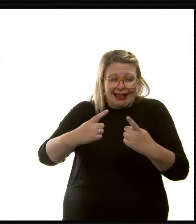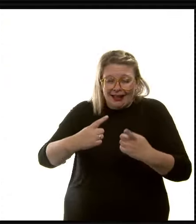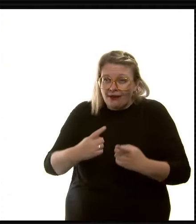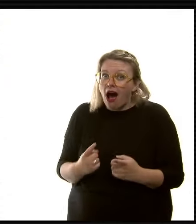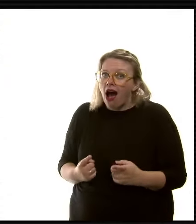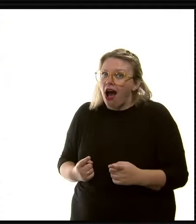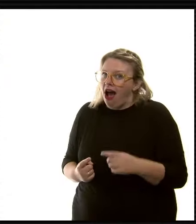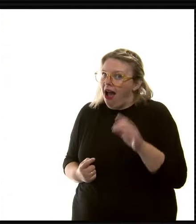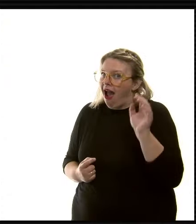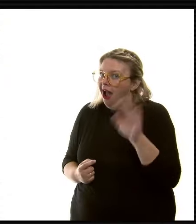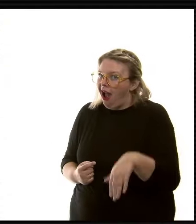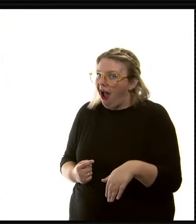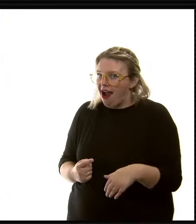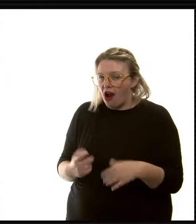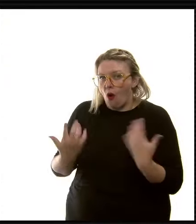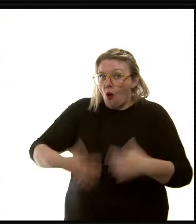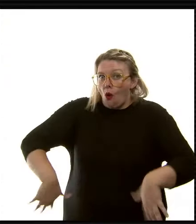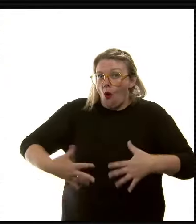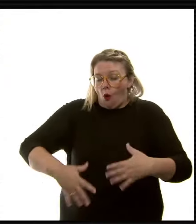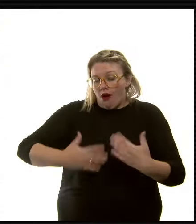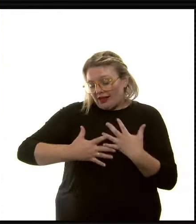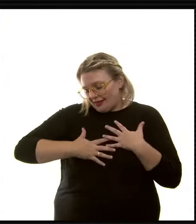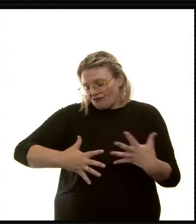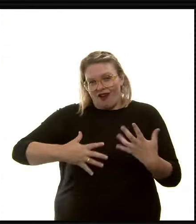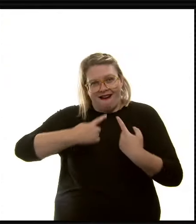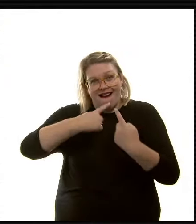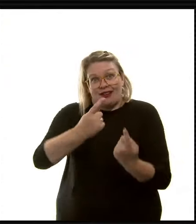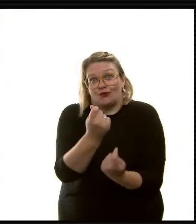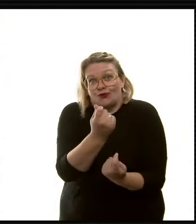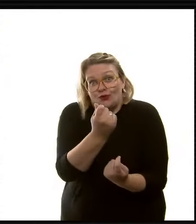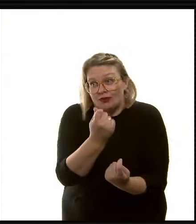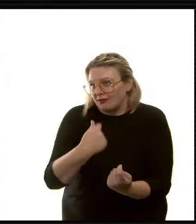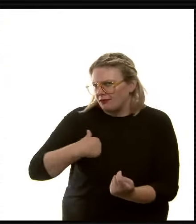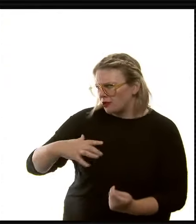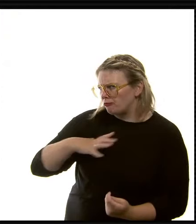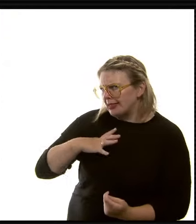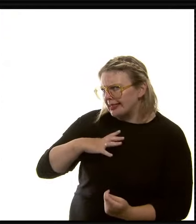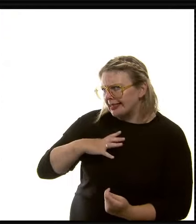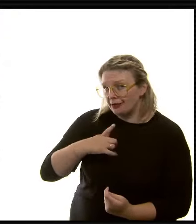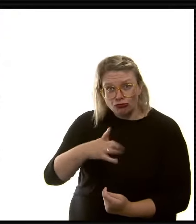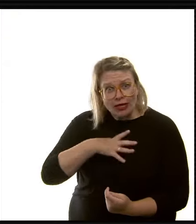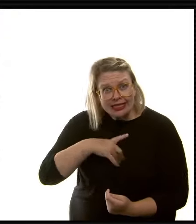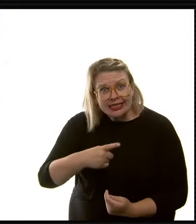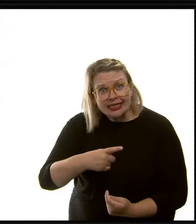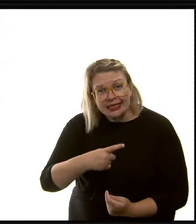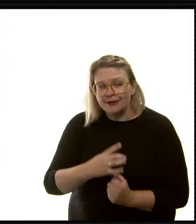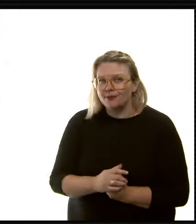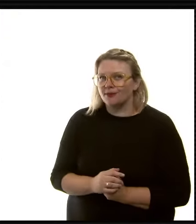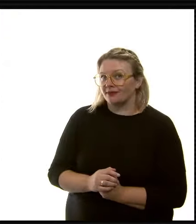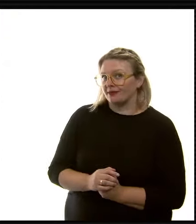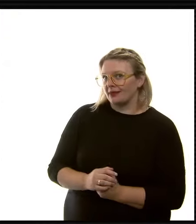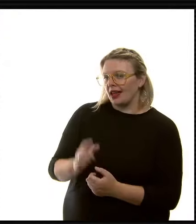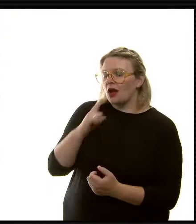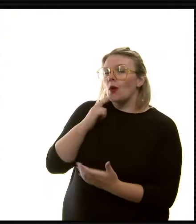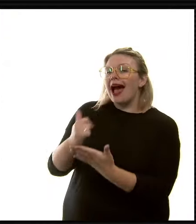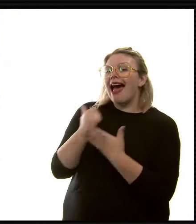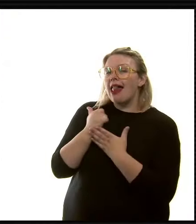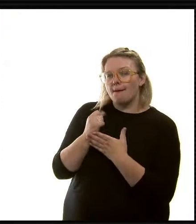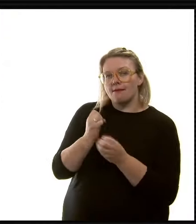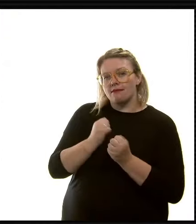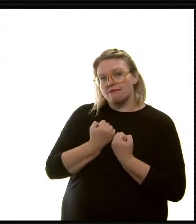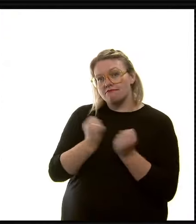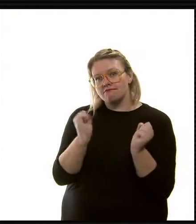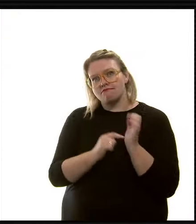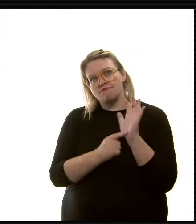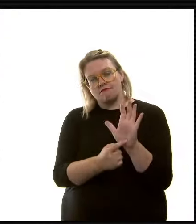ready, as there's another huge reveal coming. I'm ready, McHale. Okay, here we go. To help us with the revealing, please welcome LEGO